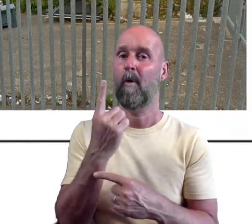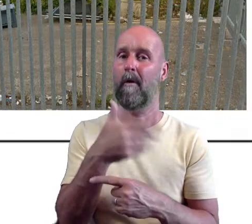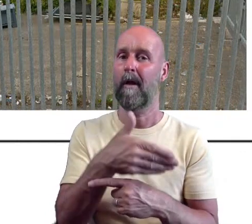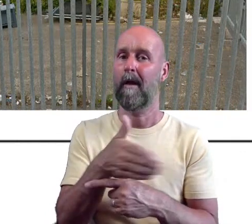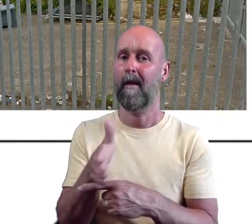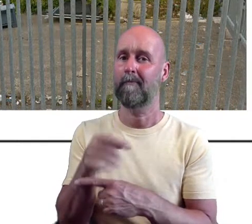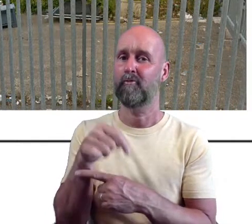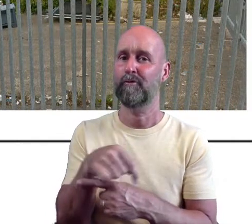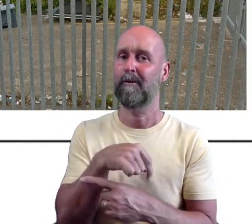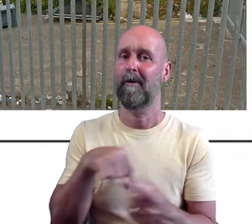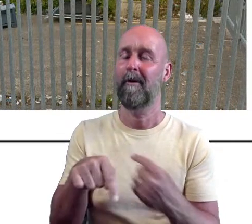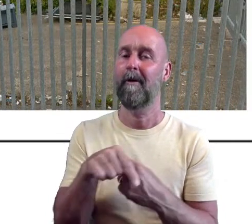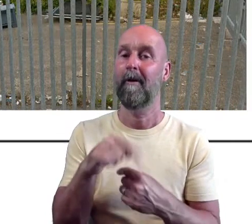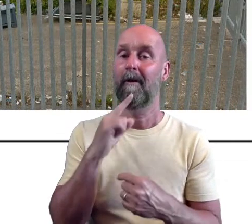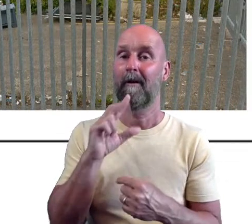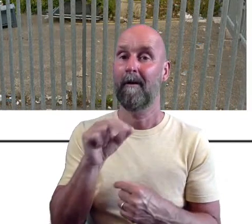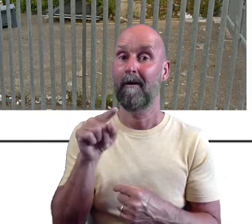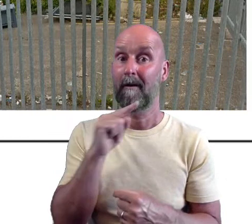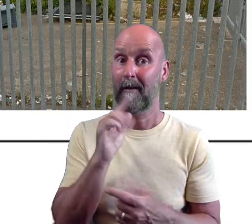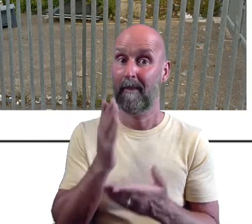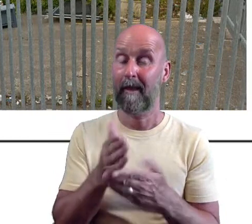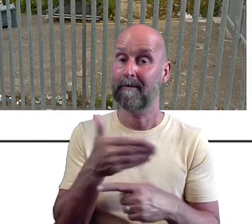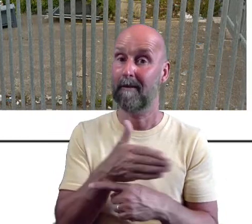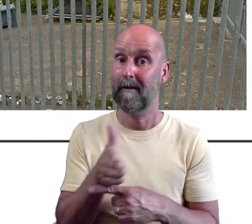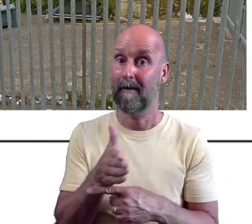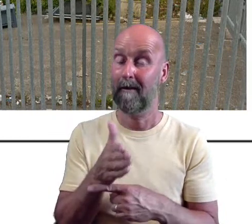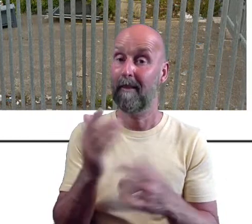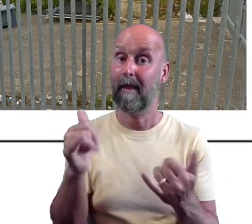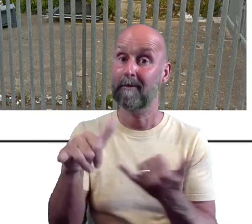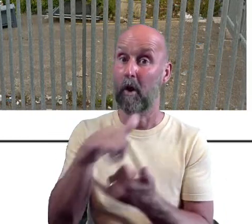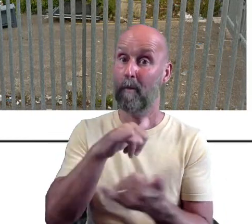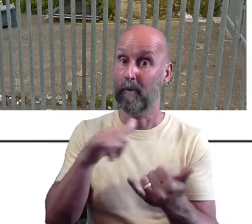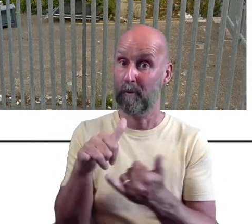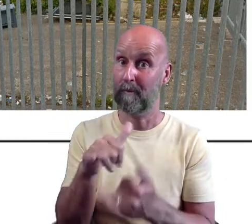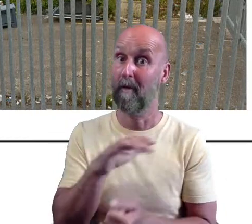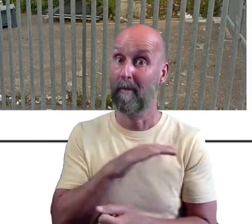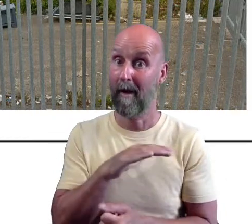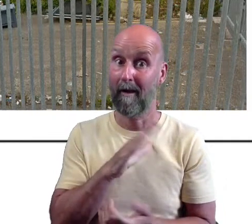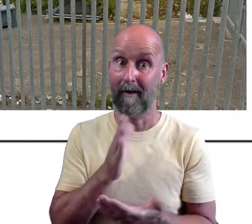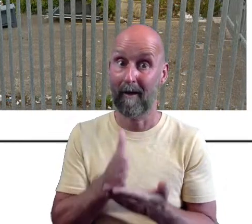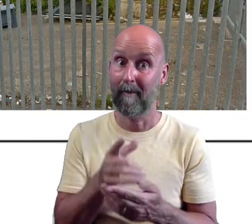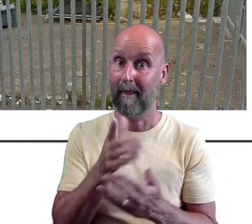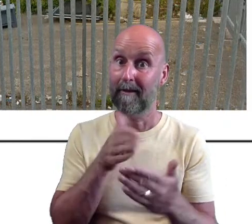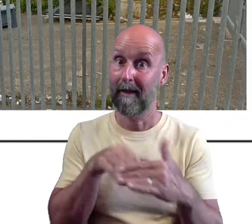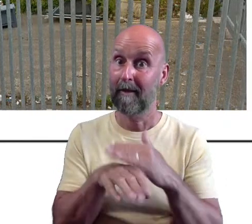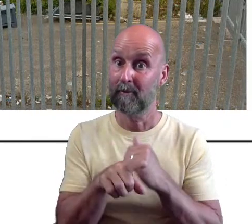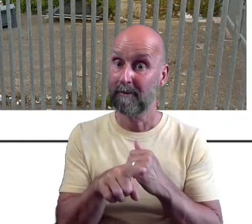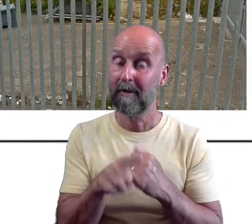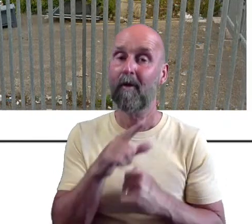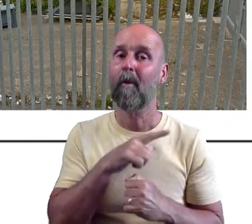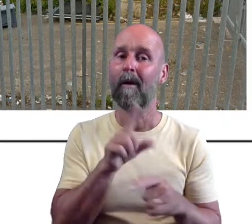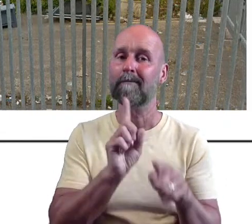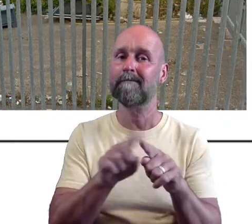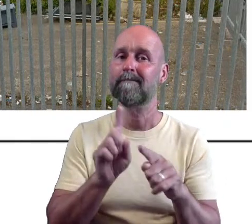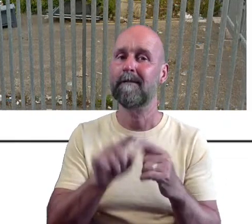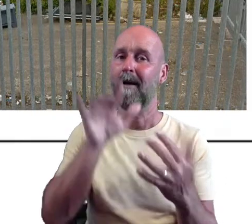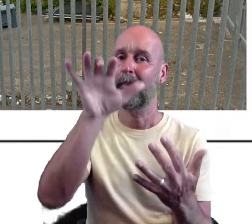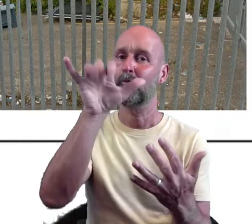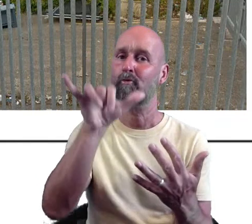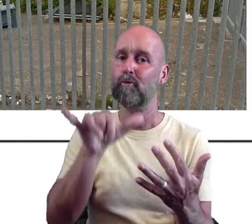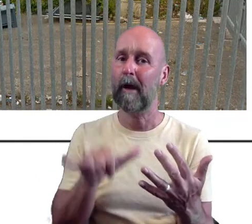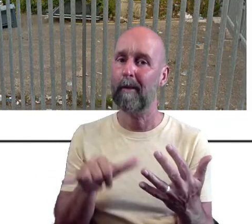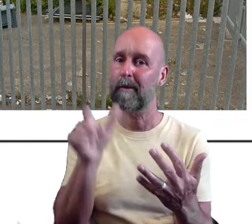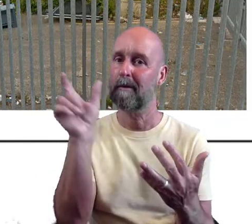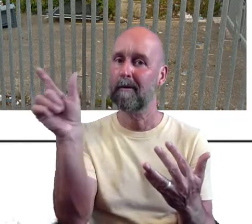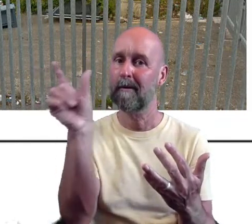And yes, believe it or not, this is an entrance to an amusement park. So here I've highlighted all the parts of the script that make some